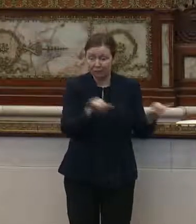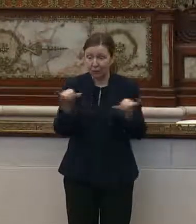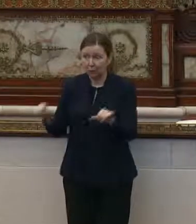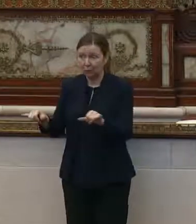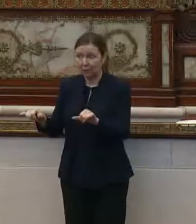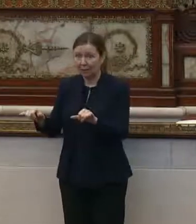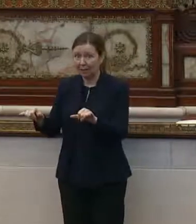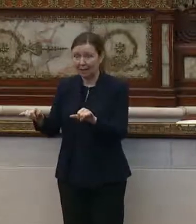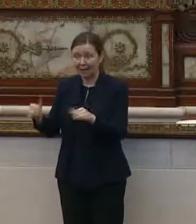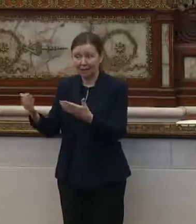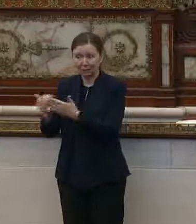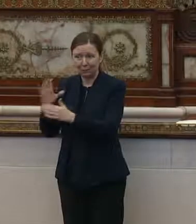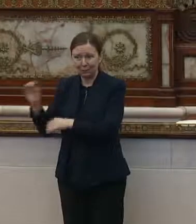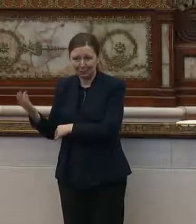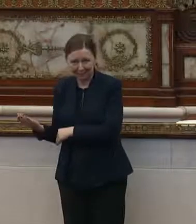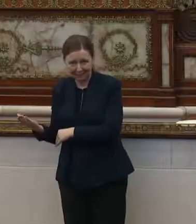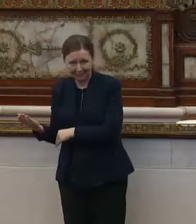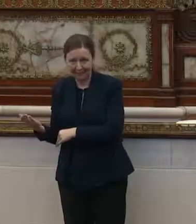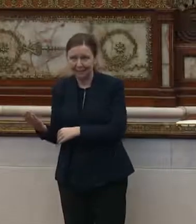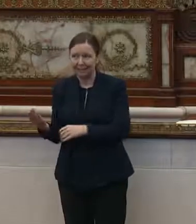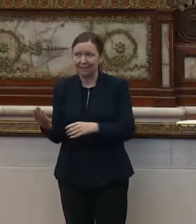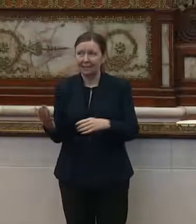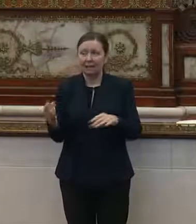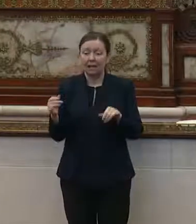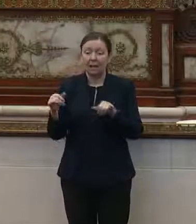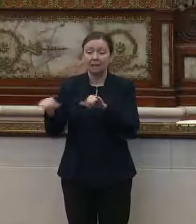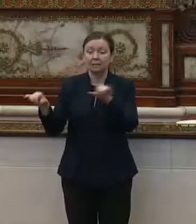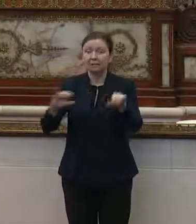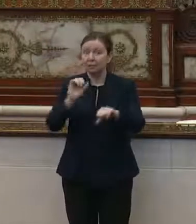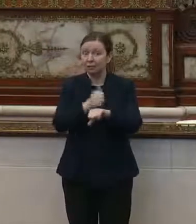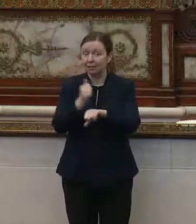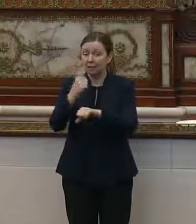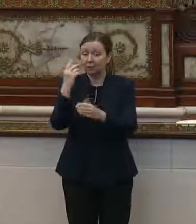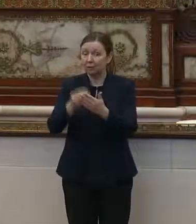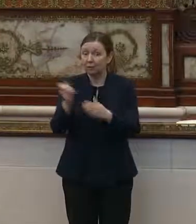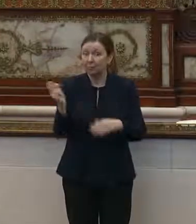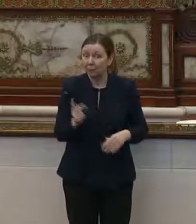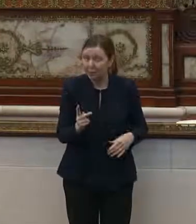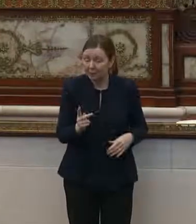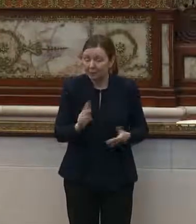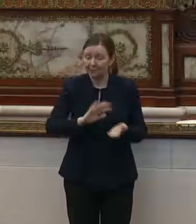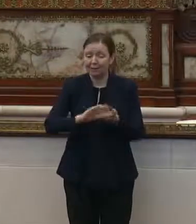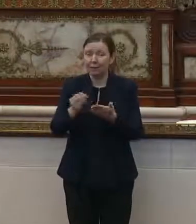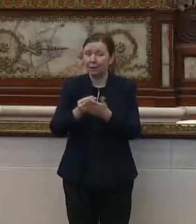new company, and were there standards set up for reimbursement, the amount